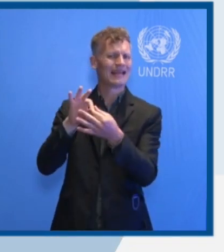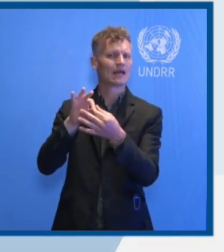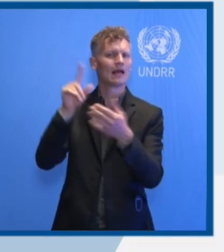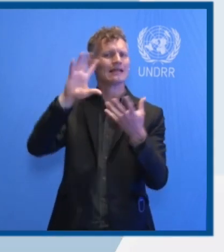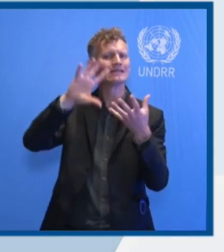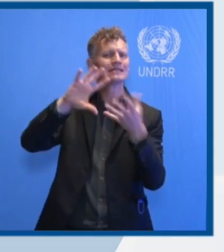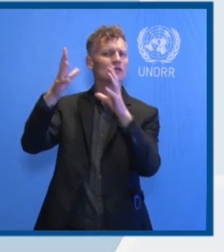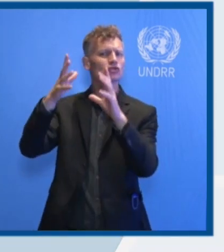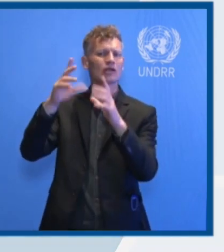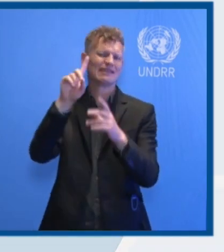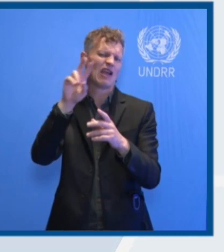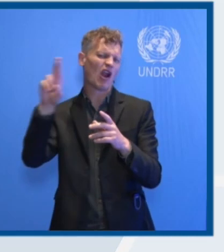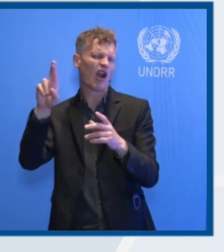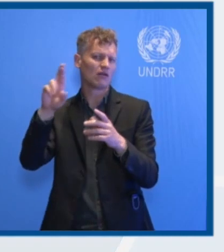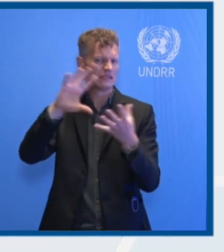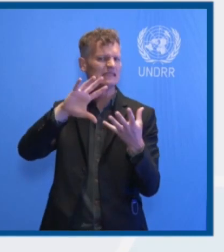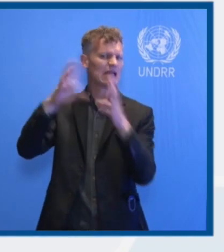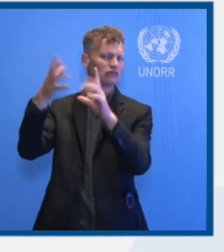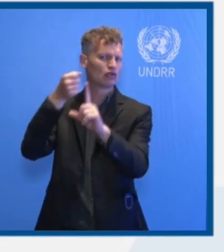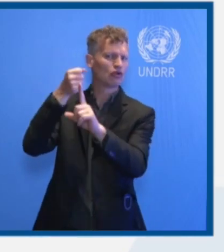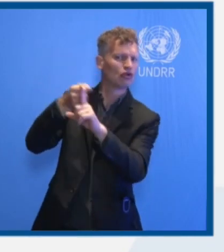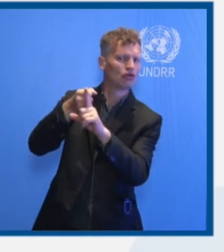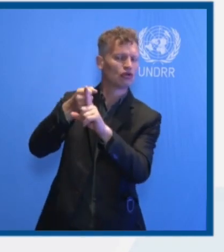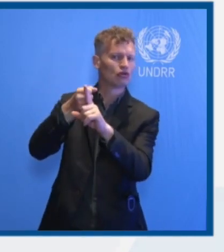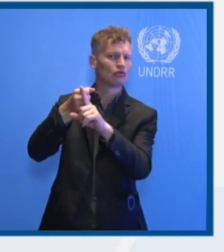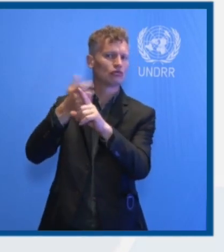institutional approaches. Ms. Carolina, can you come again?